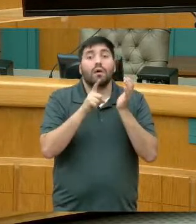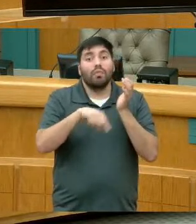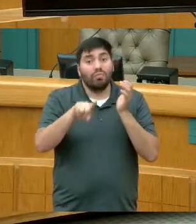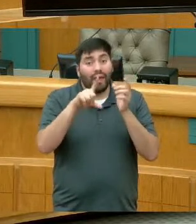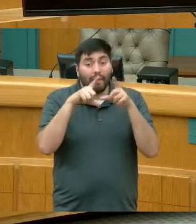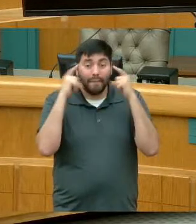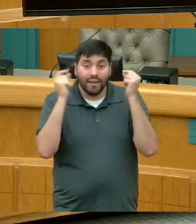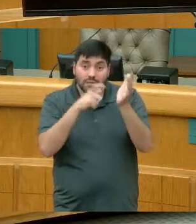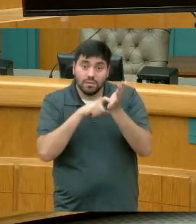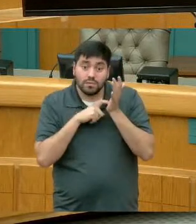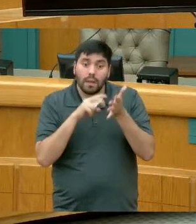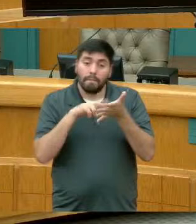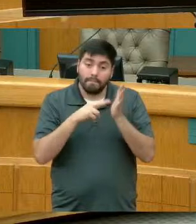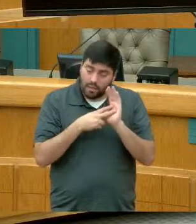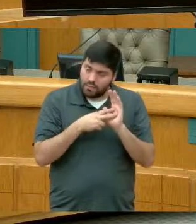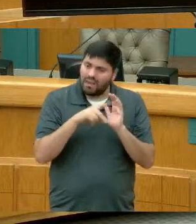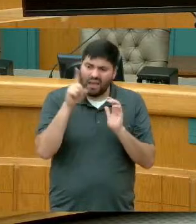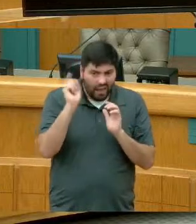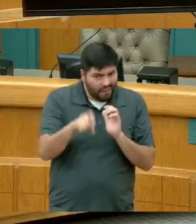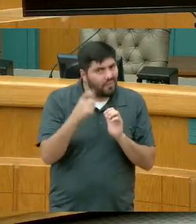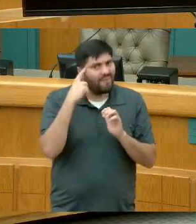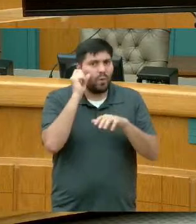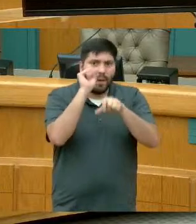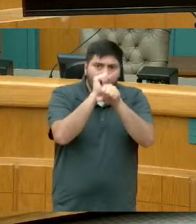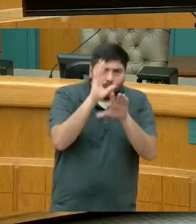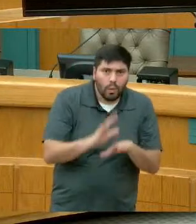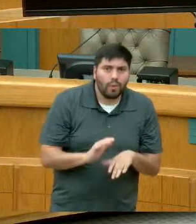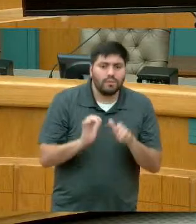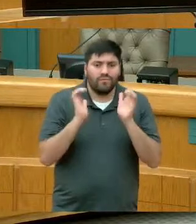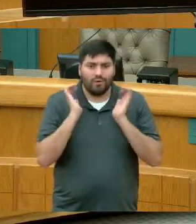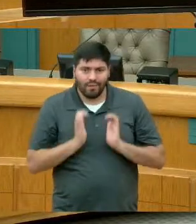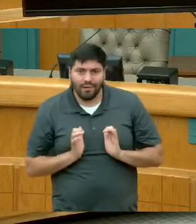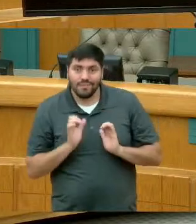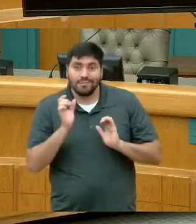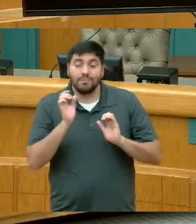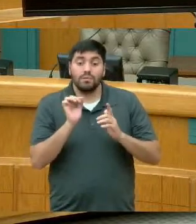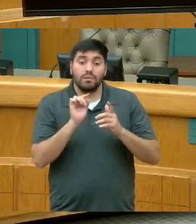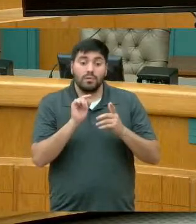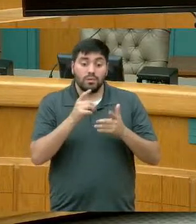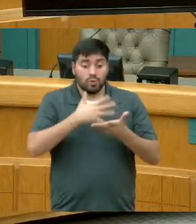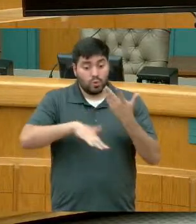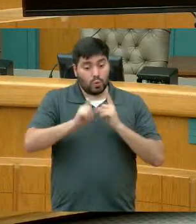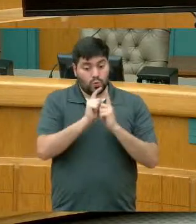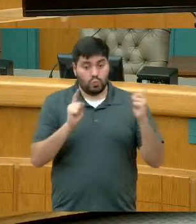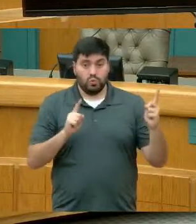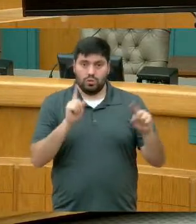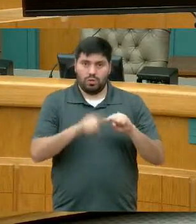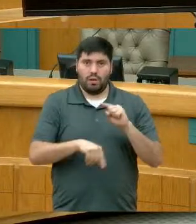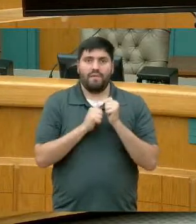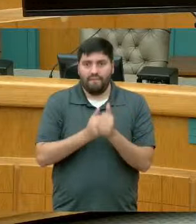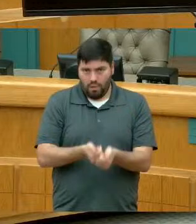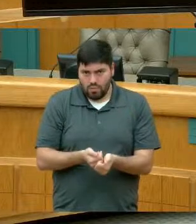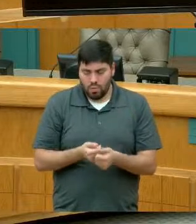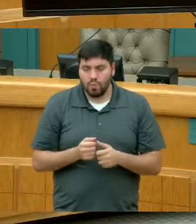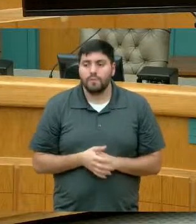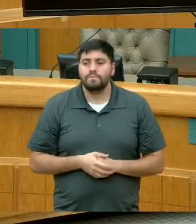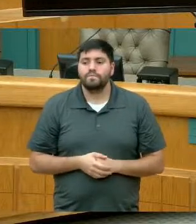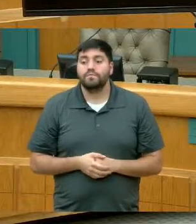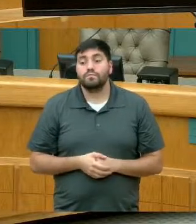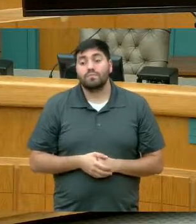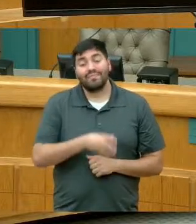The ordinance included the use of face coverings for employees and clients when social distancing could not be